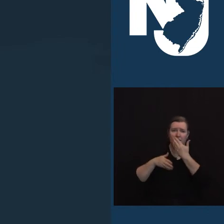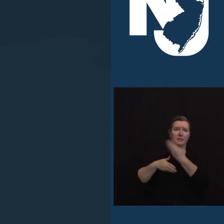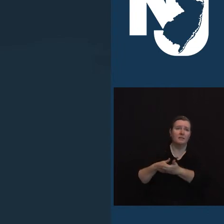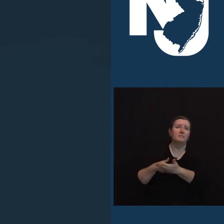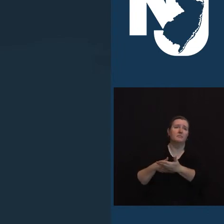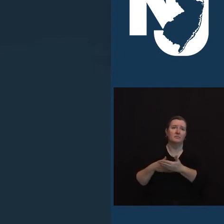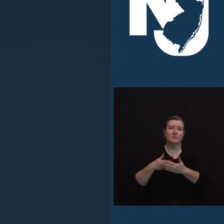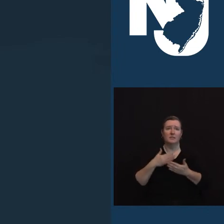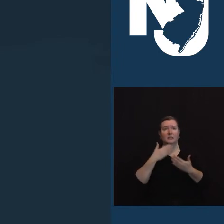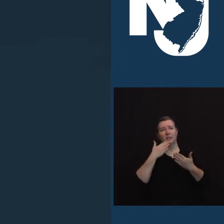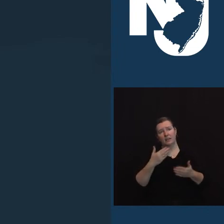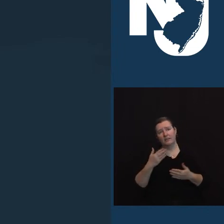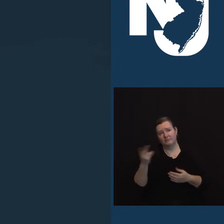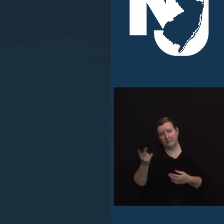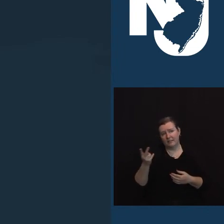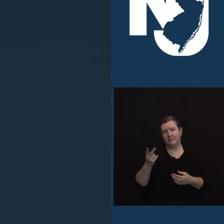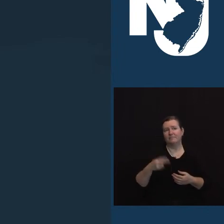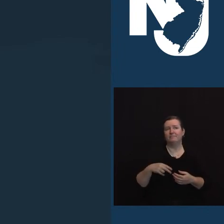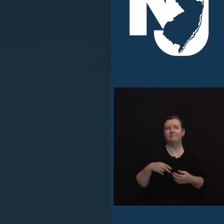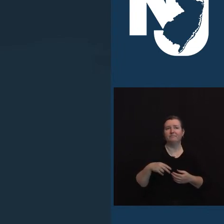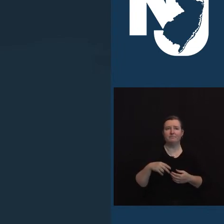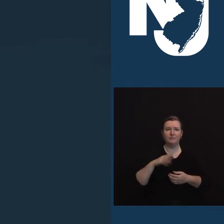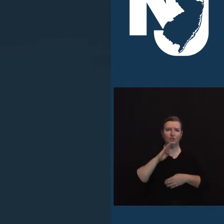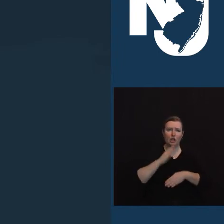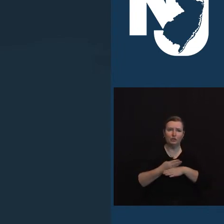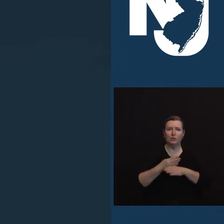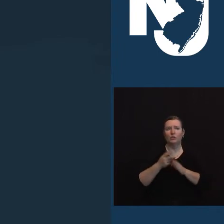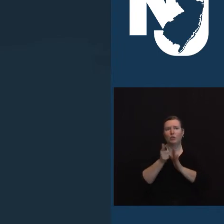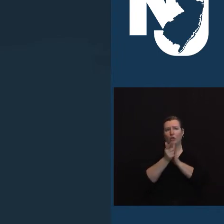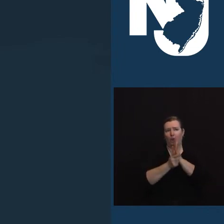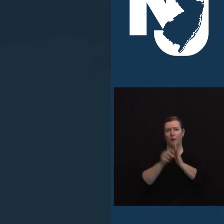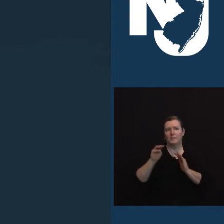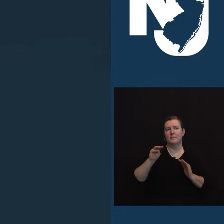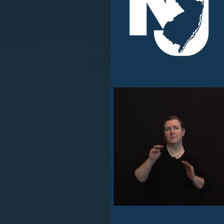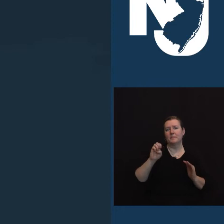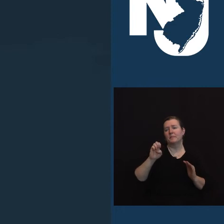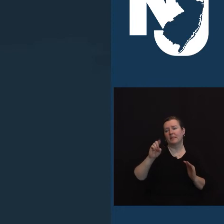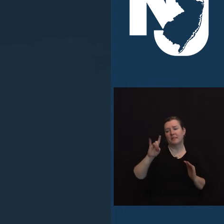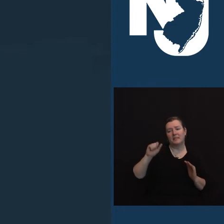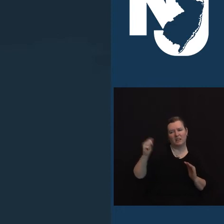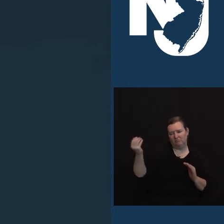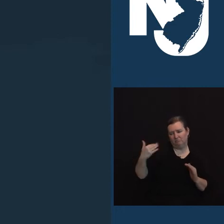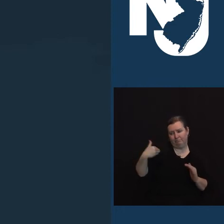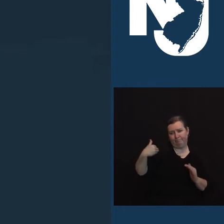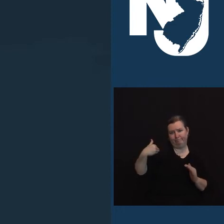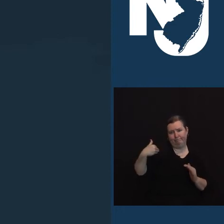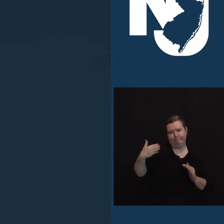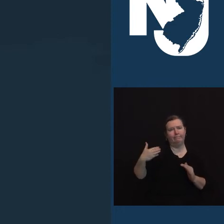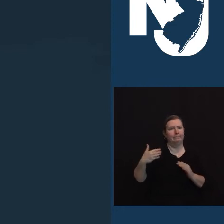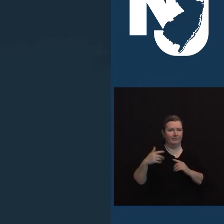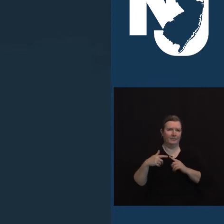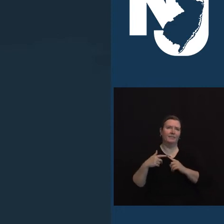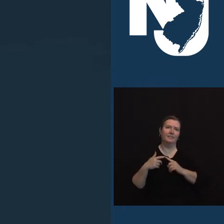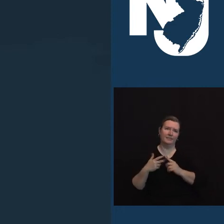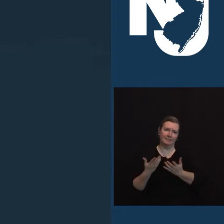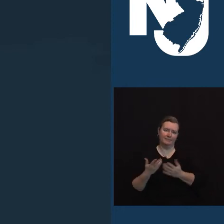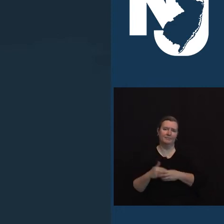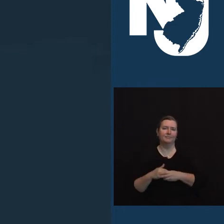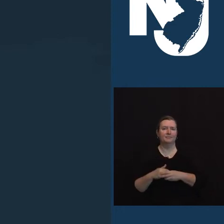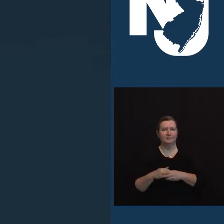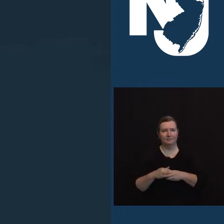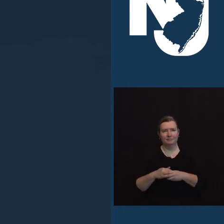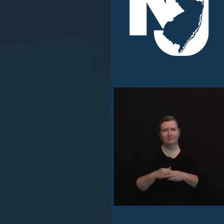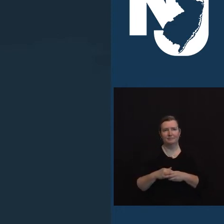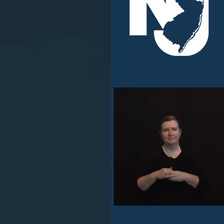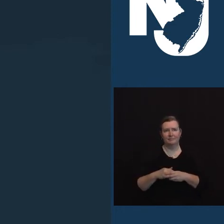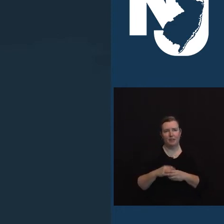Minerva's daughter-in-law, Melissa, for bringing their lives and their stories to our attention. I had the honor of speaking with Melissa and her